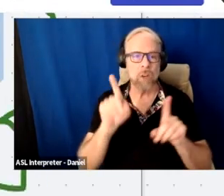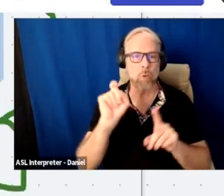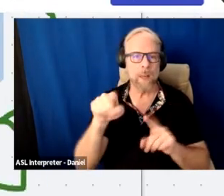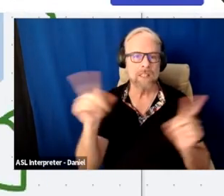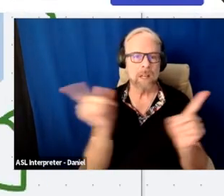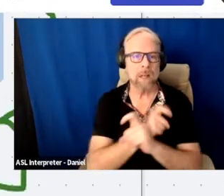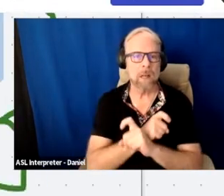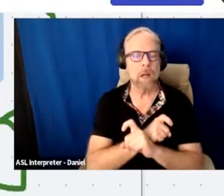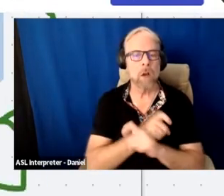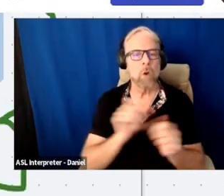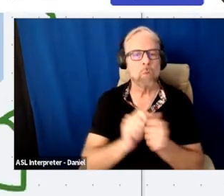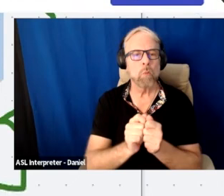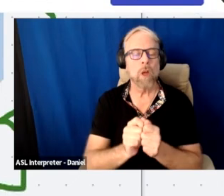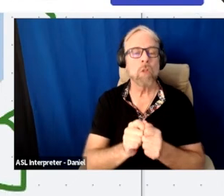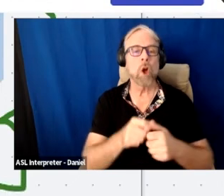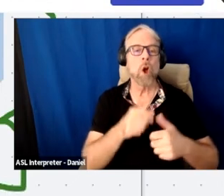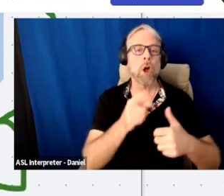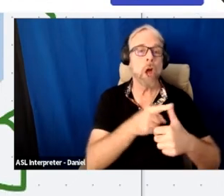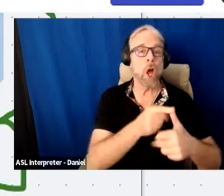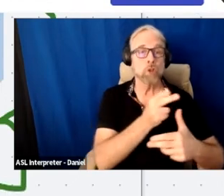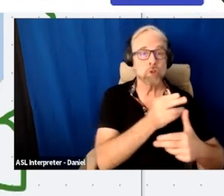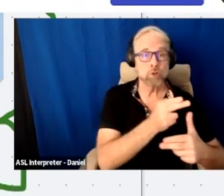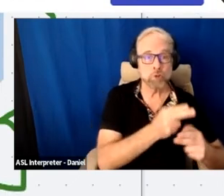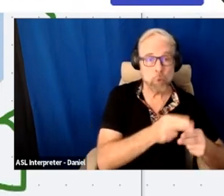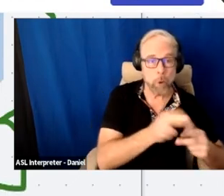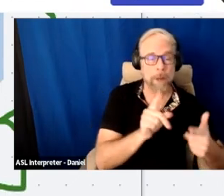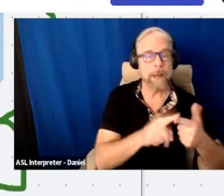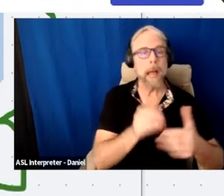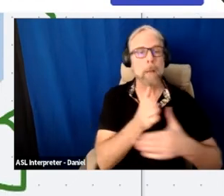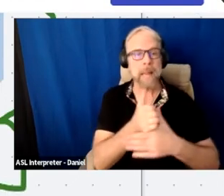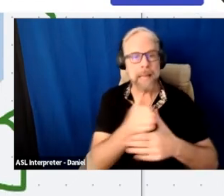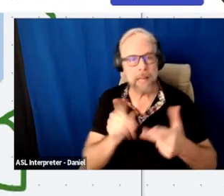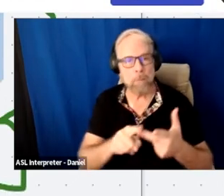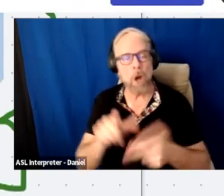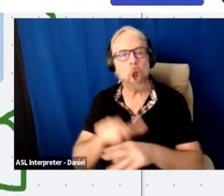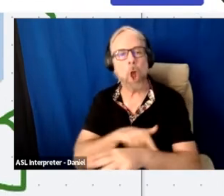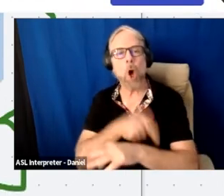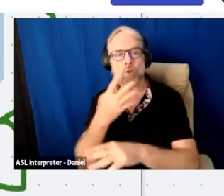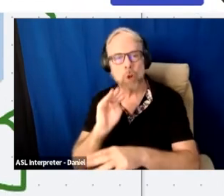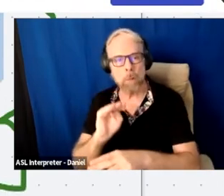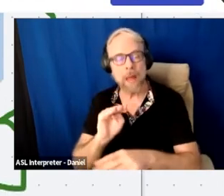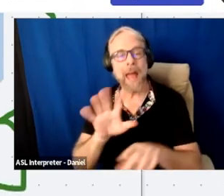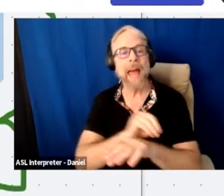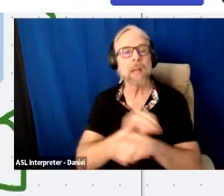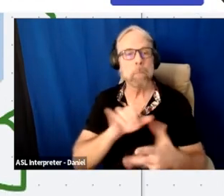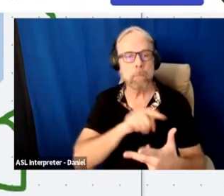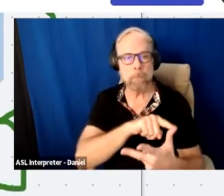of short, medium, and long-term goals, and measuring for short, medium, and long-term